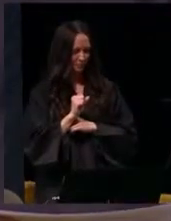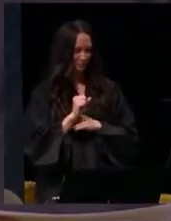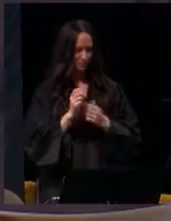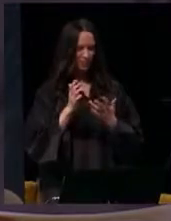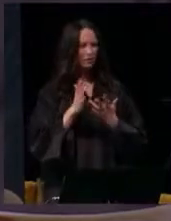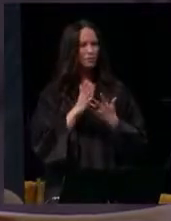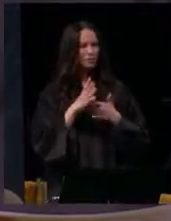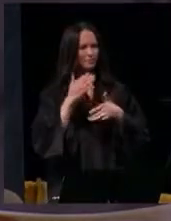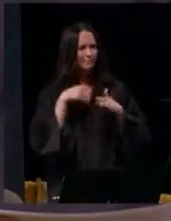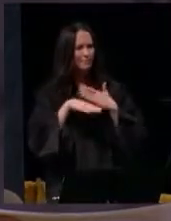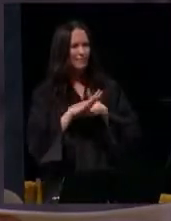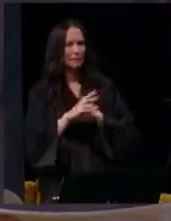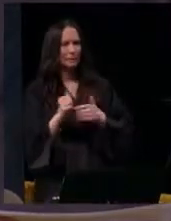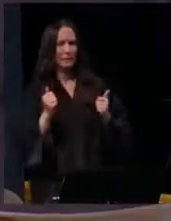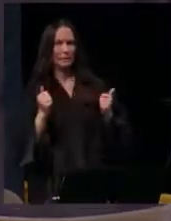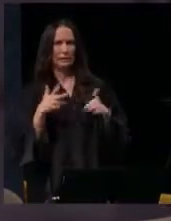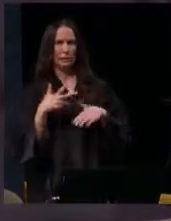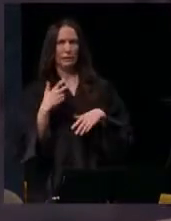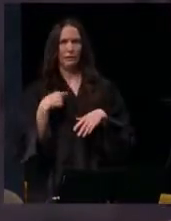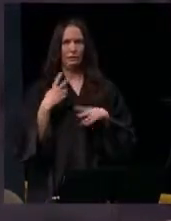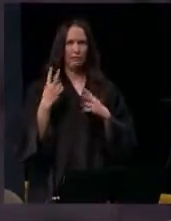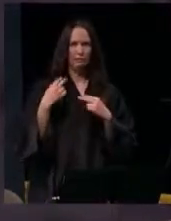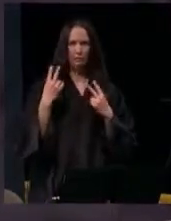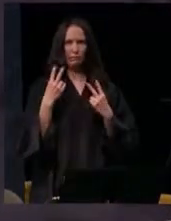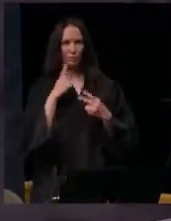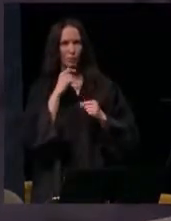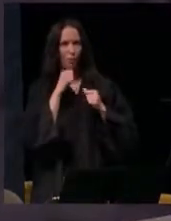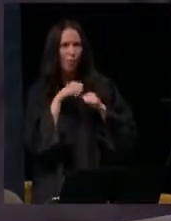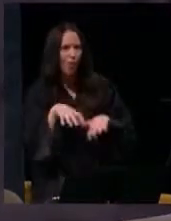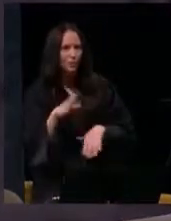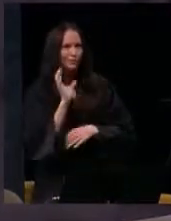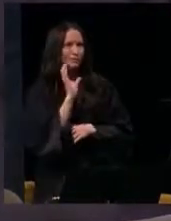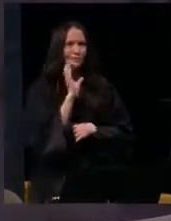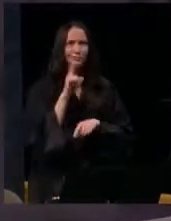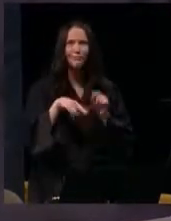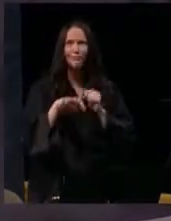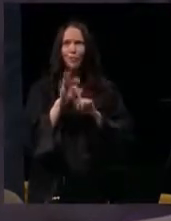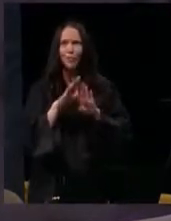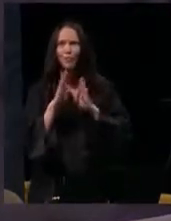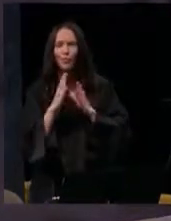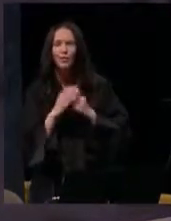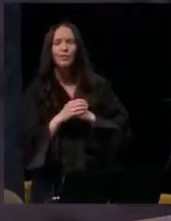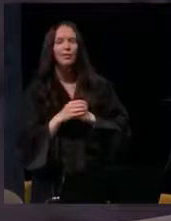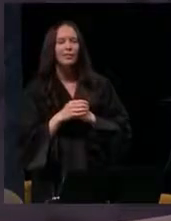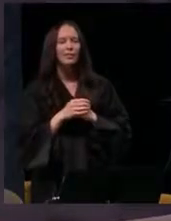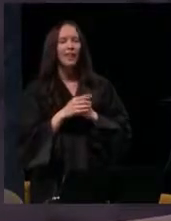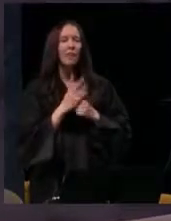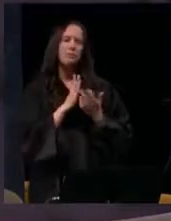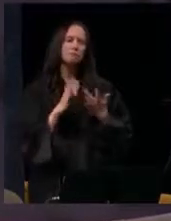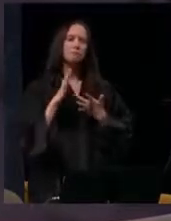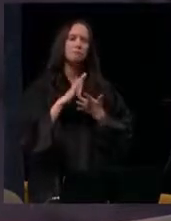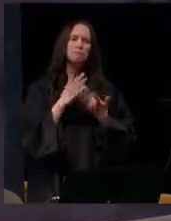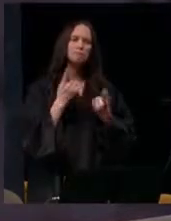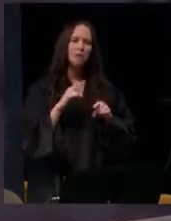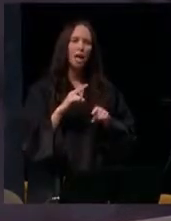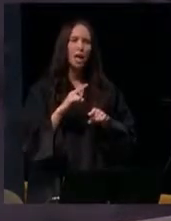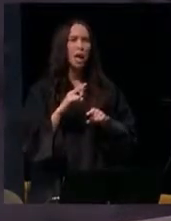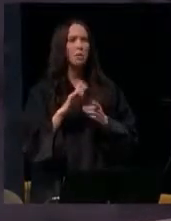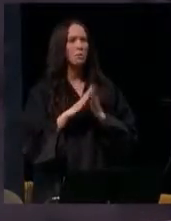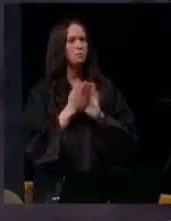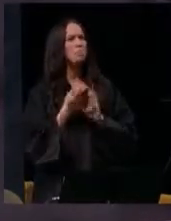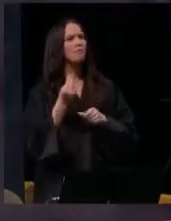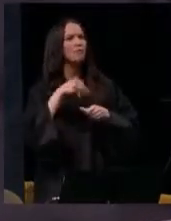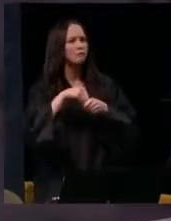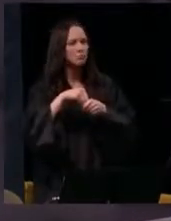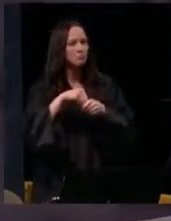into Davies and feared the judgment of getting lost on our way to class. Then we entered our sophomore year and we started to get more